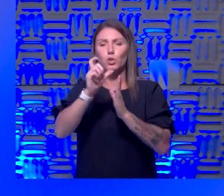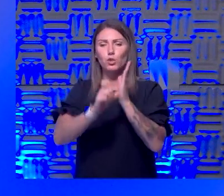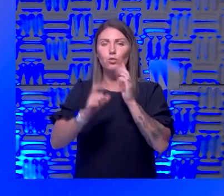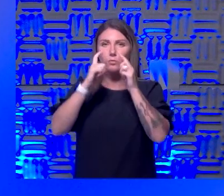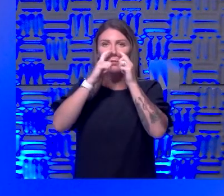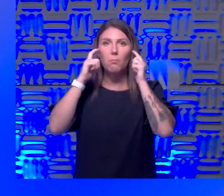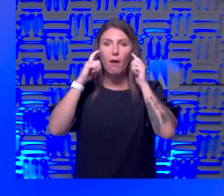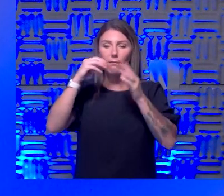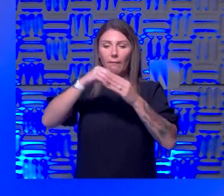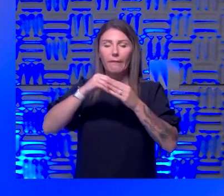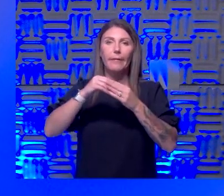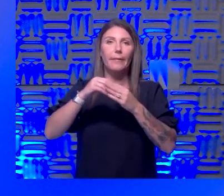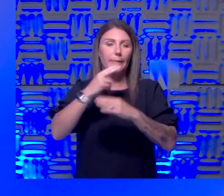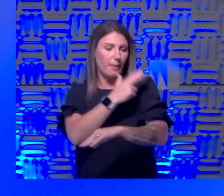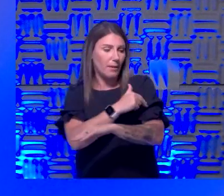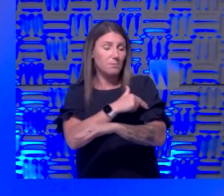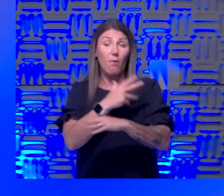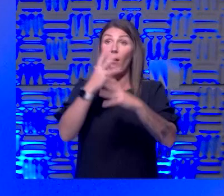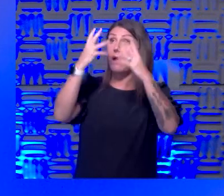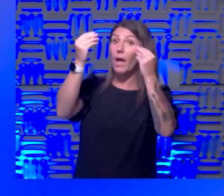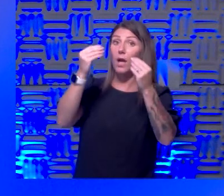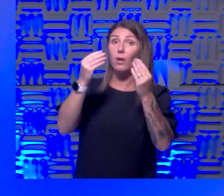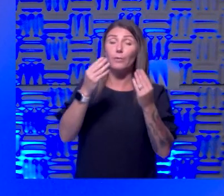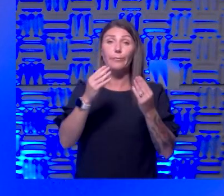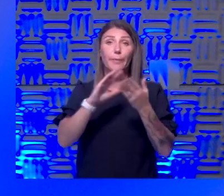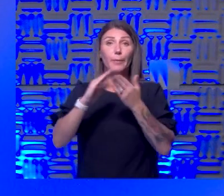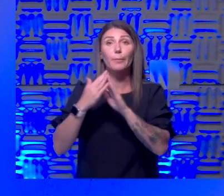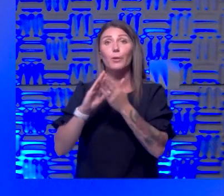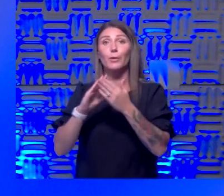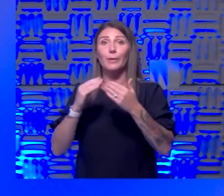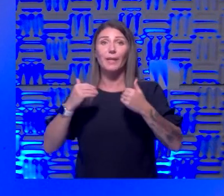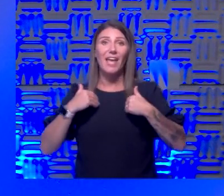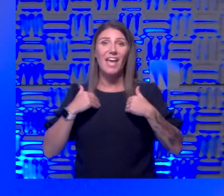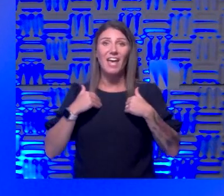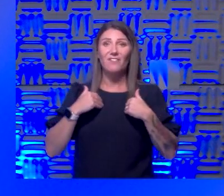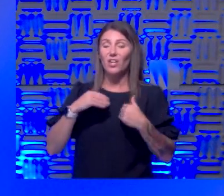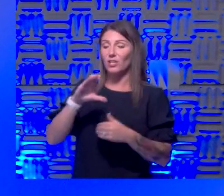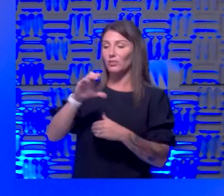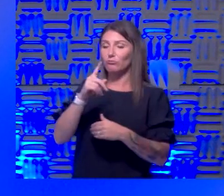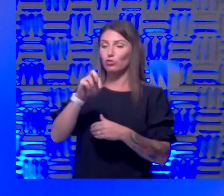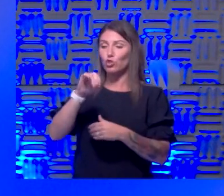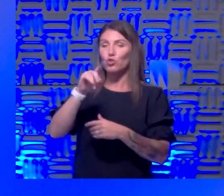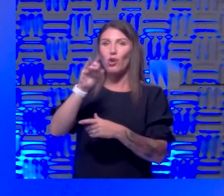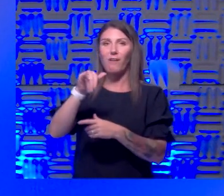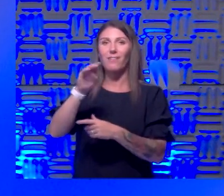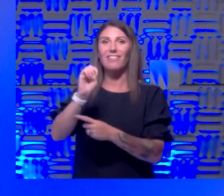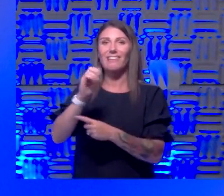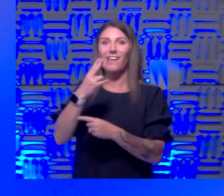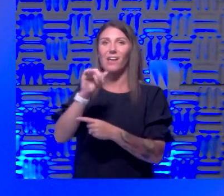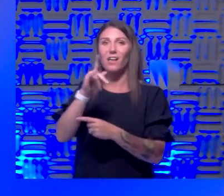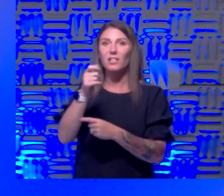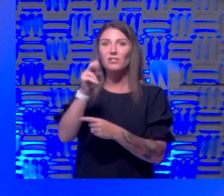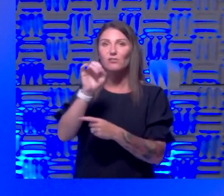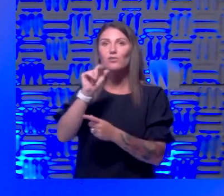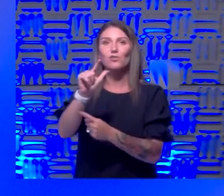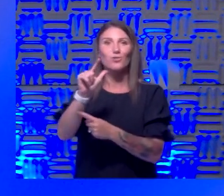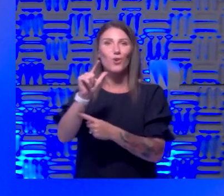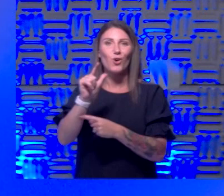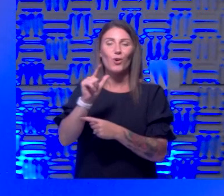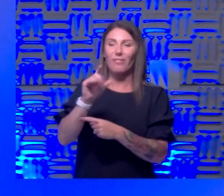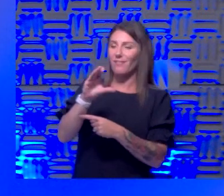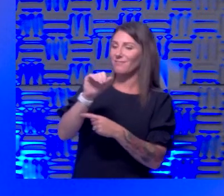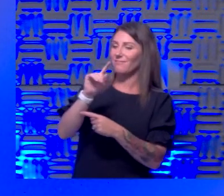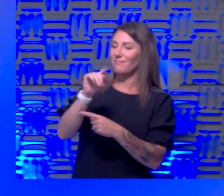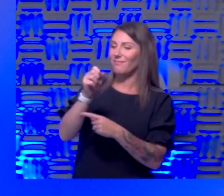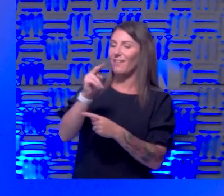out in the community, I do have one of those Charlie Hustle KC masks. I also have a Jayhawk print homemade cotton mask